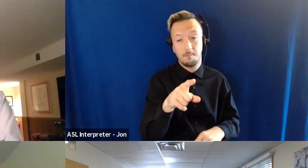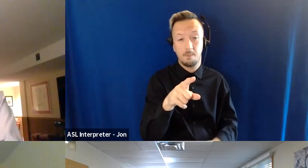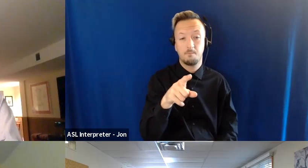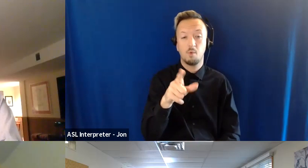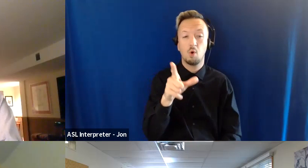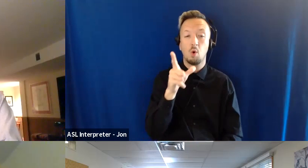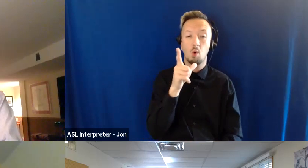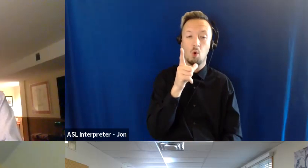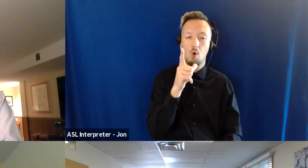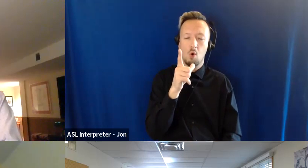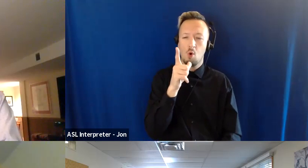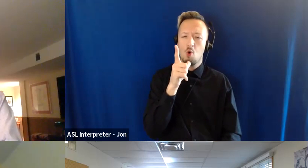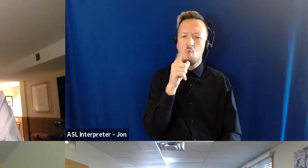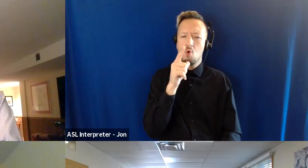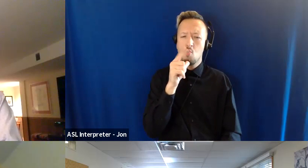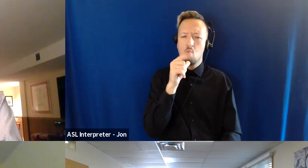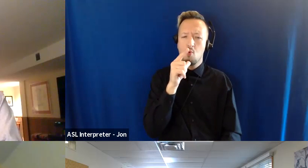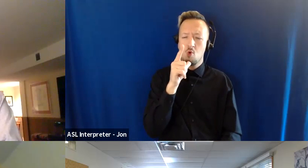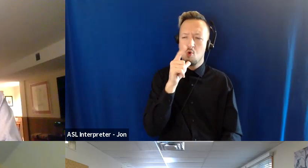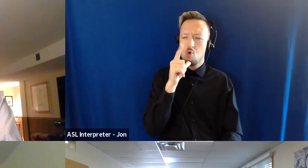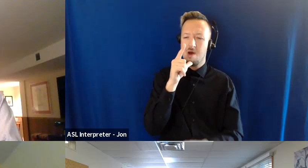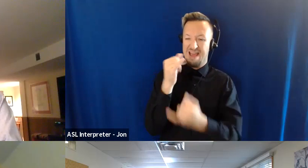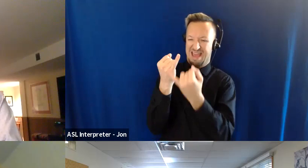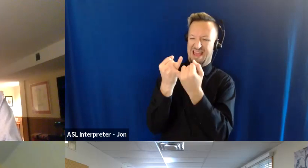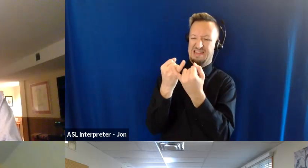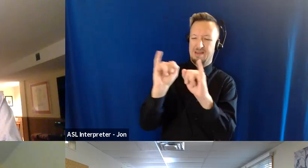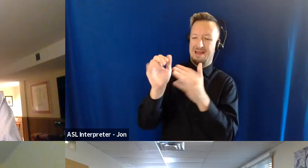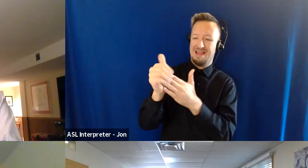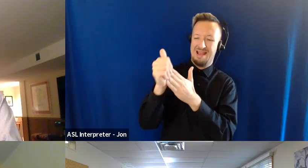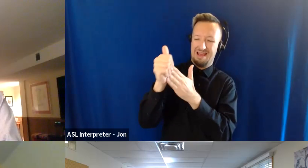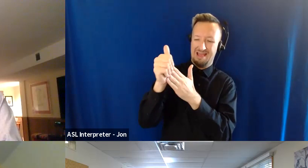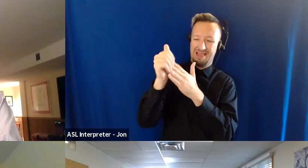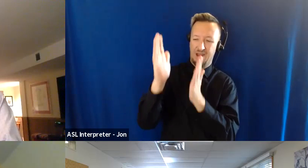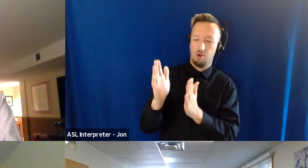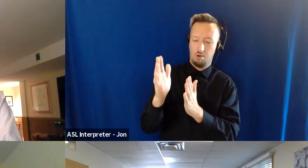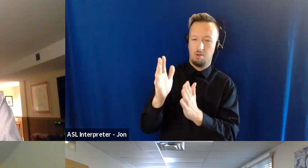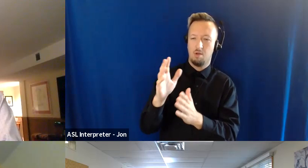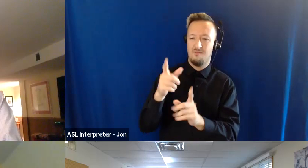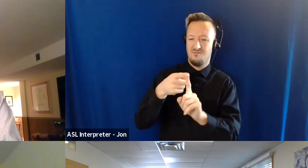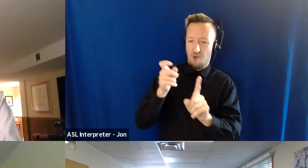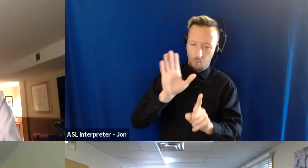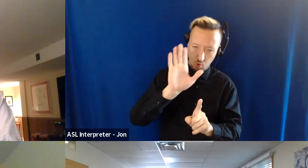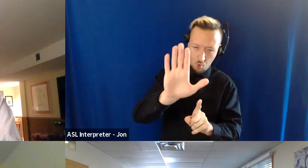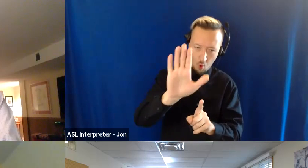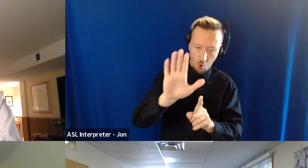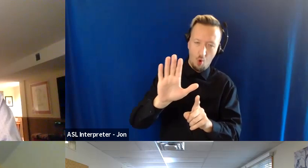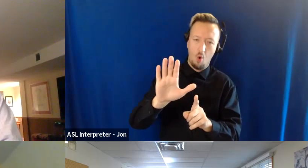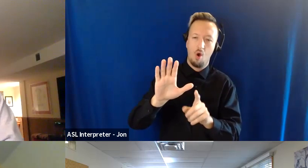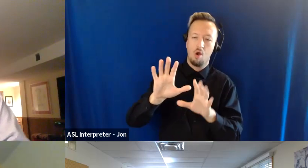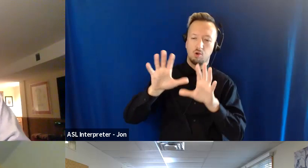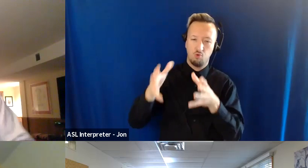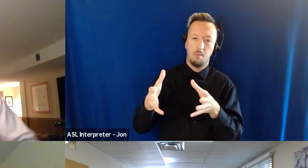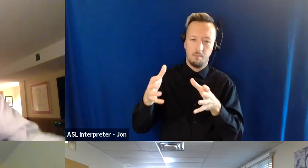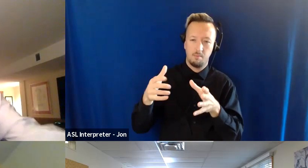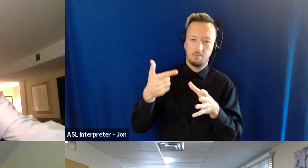Who are the independent leaders of your generation? And, you can